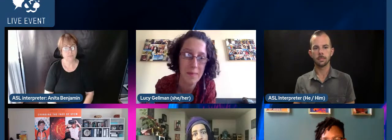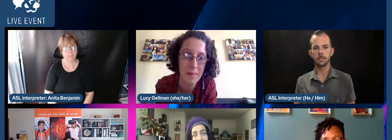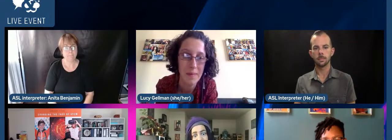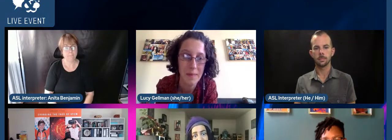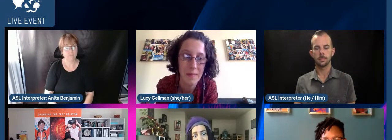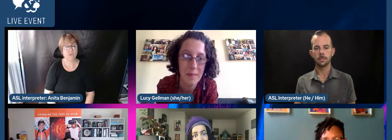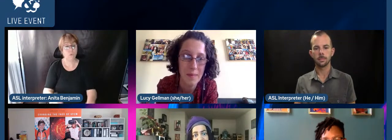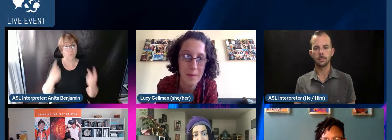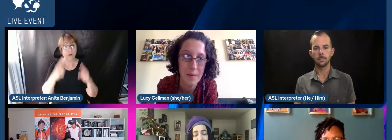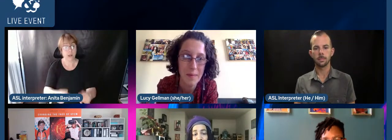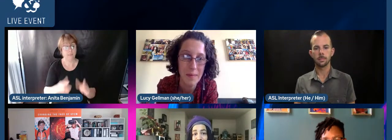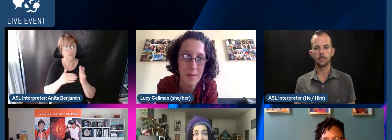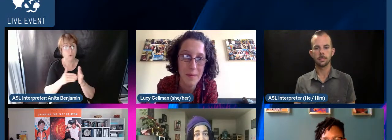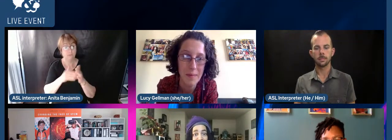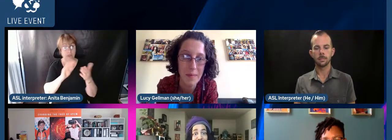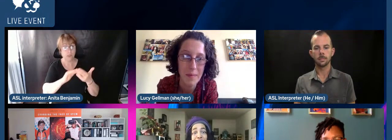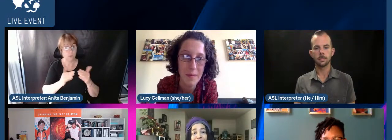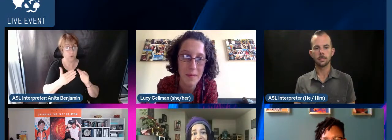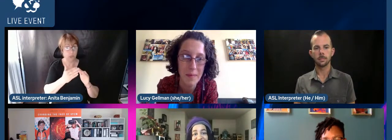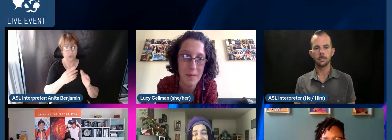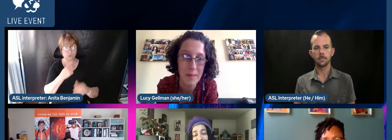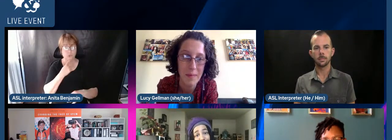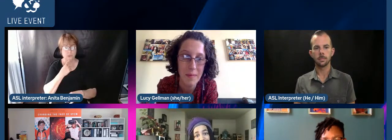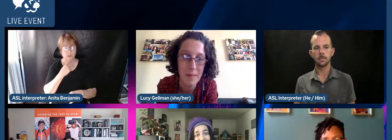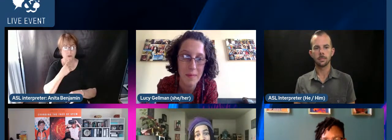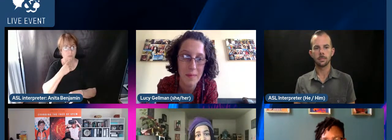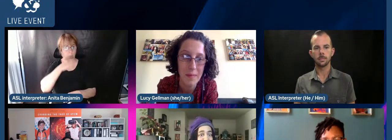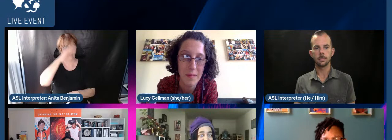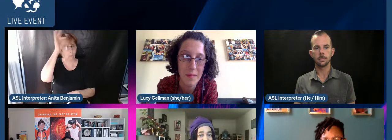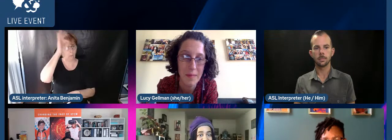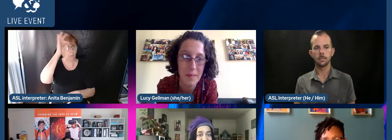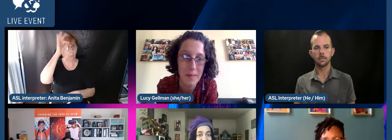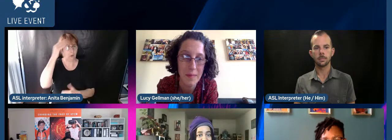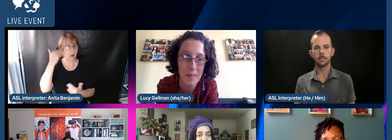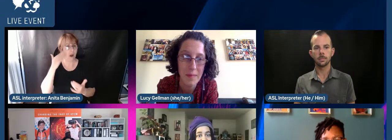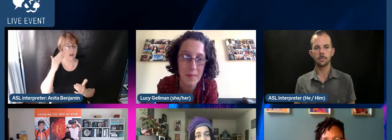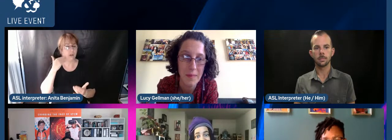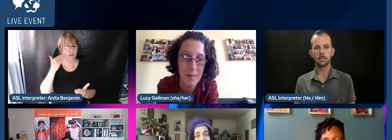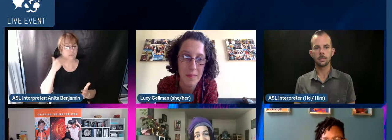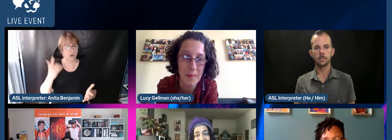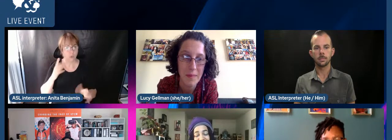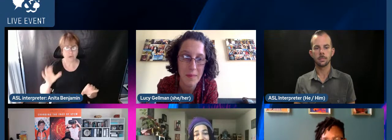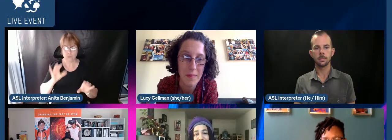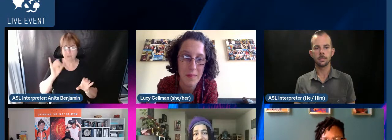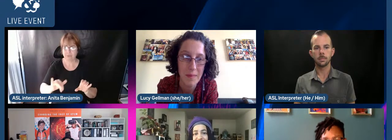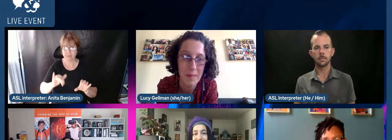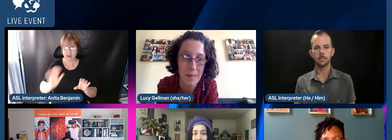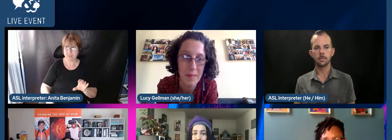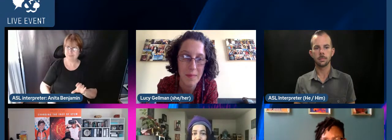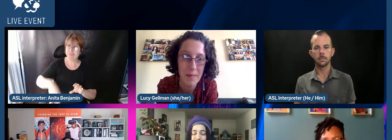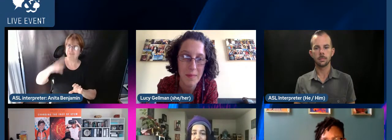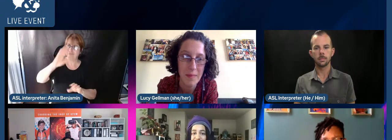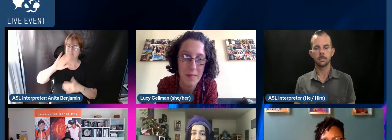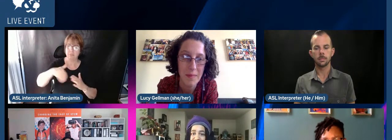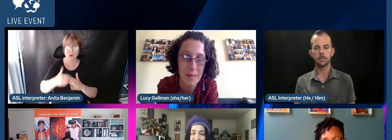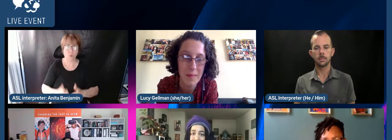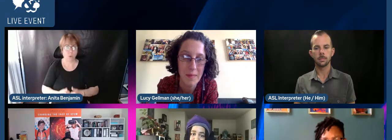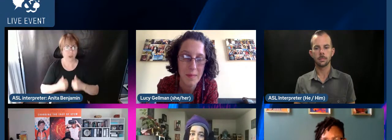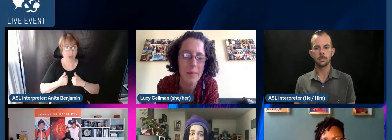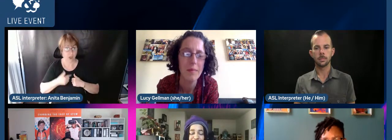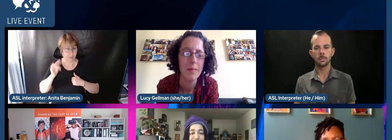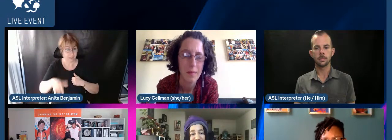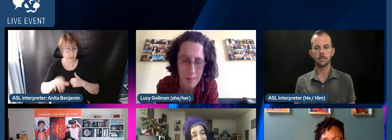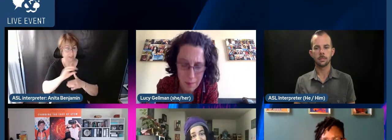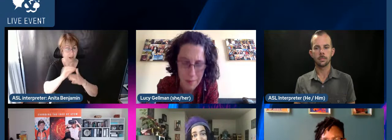oftentimes communities will say, oh my gosh, I had no idea that those were the outcomes of the things that I've been doing my entire life and that you have been fighting